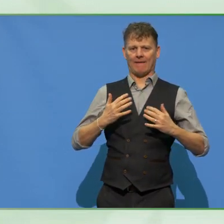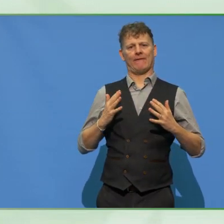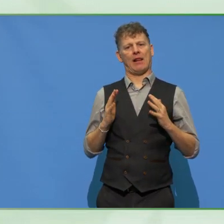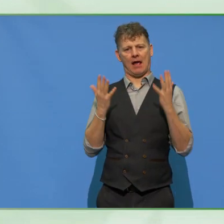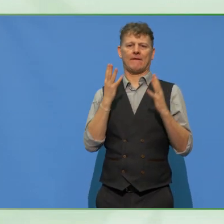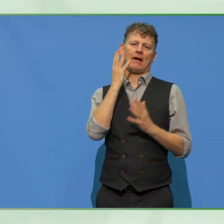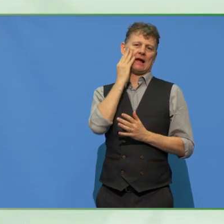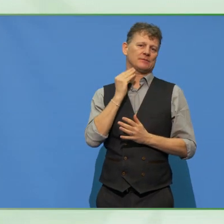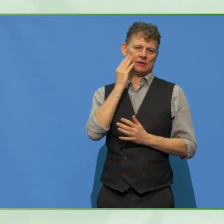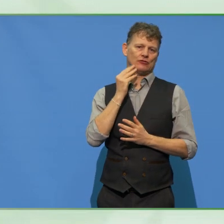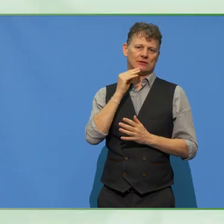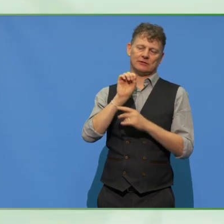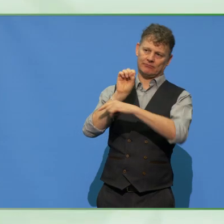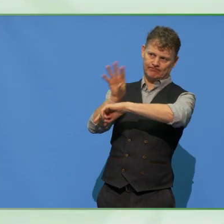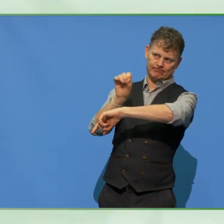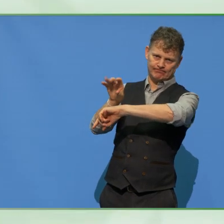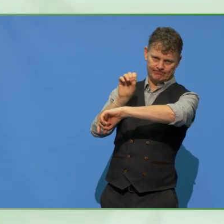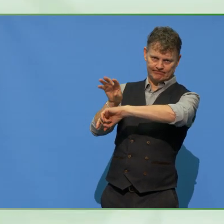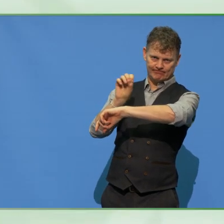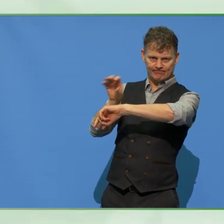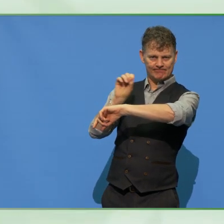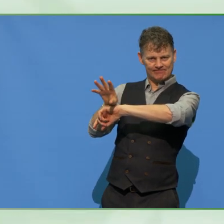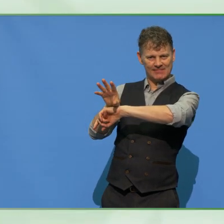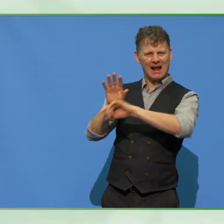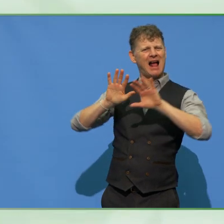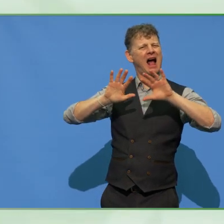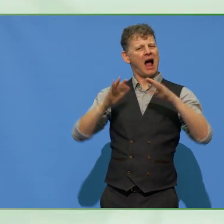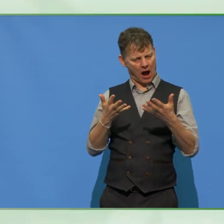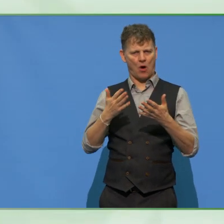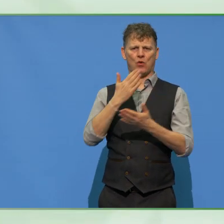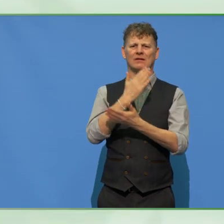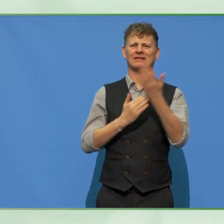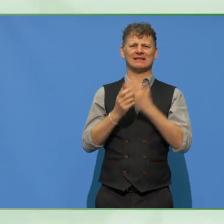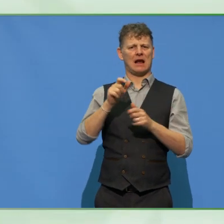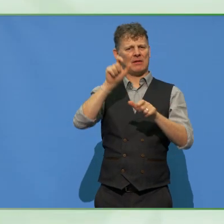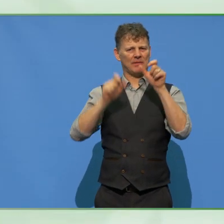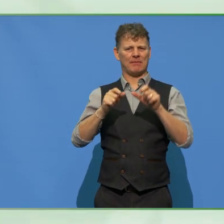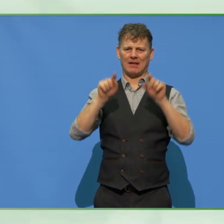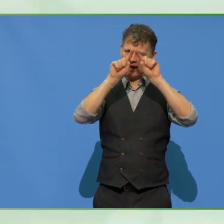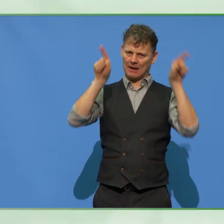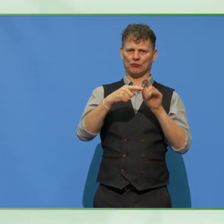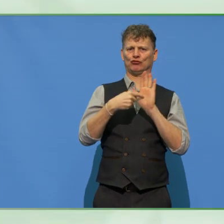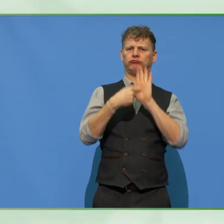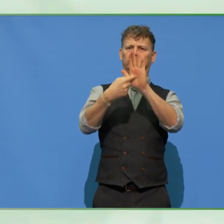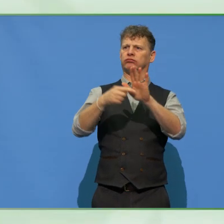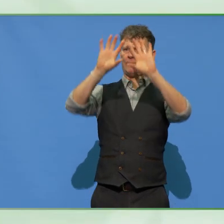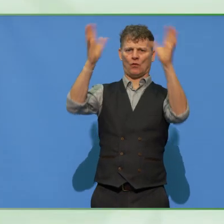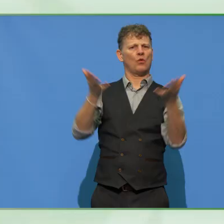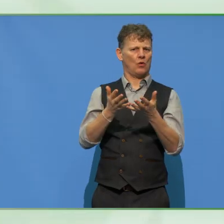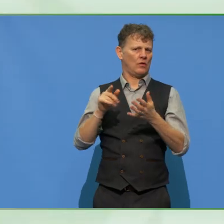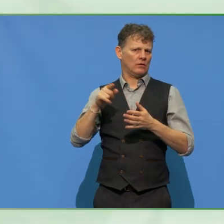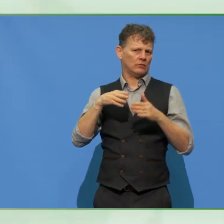terms of really having the real representation of the imaging of persons with